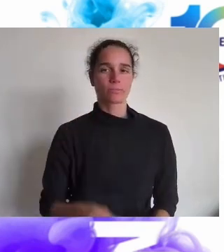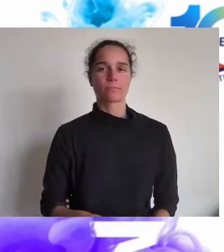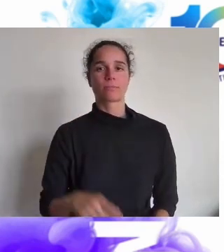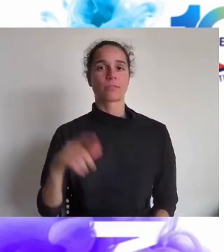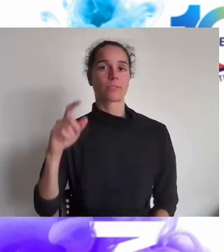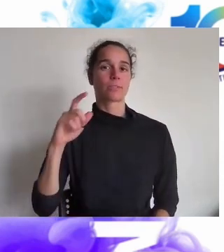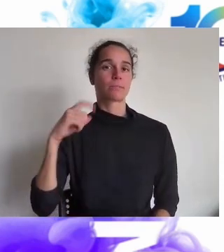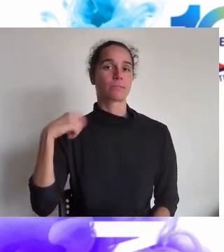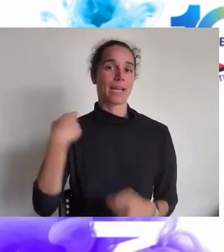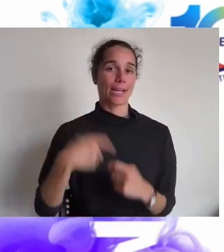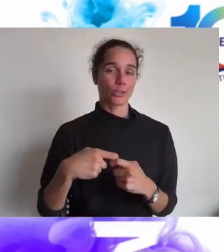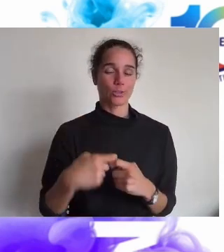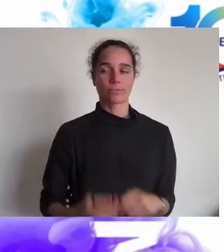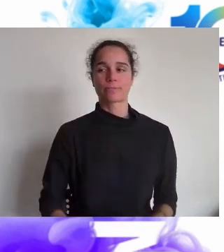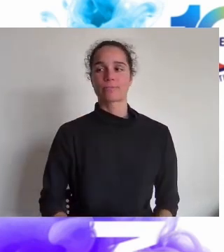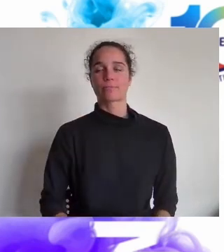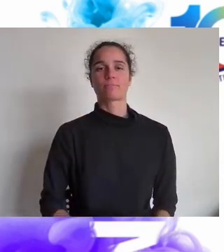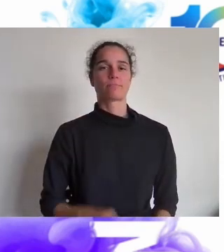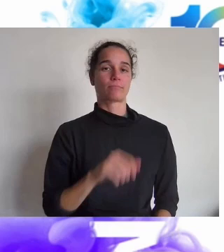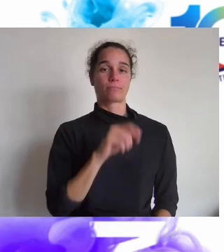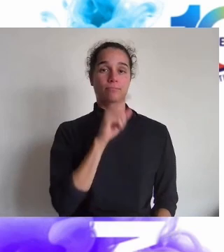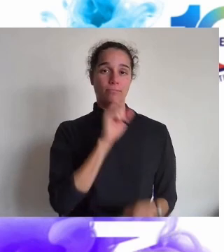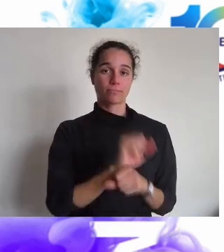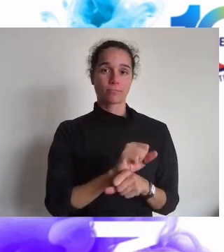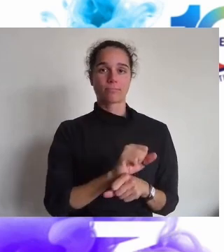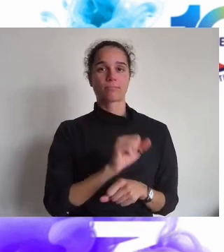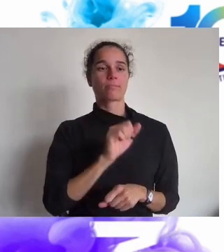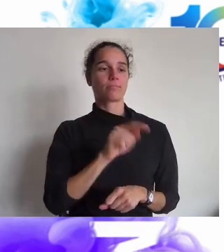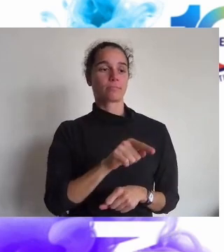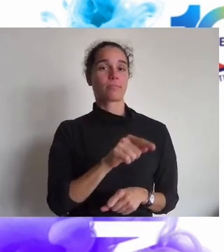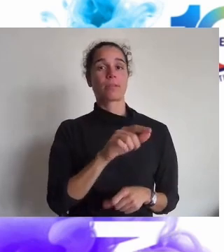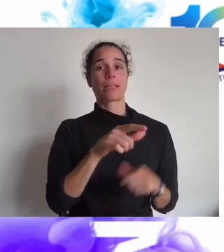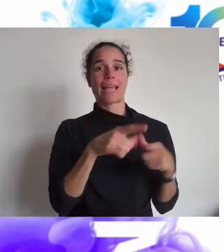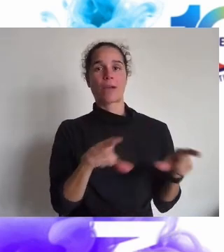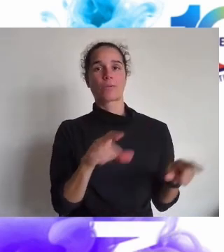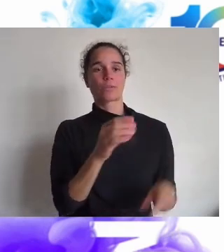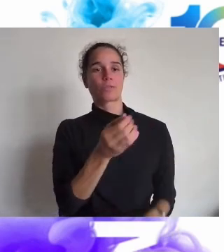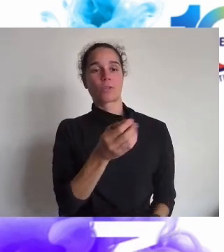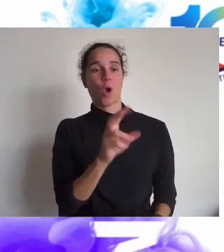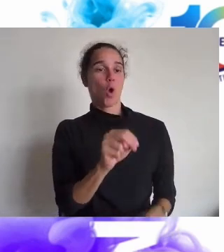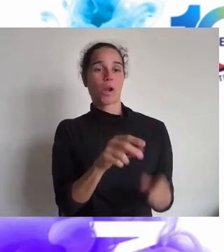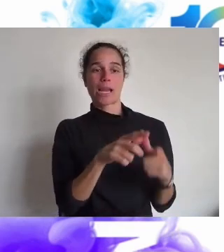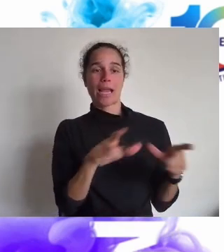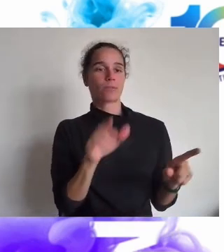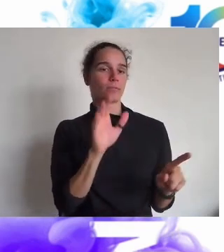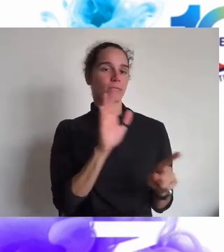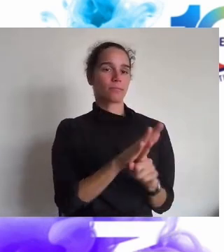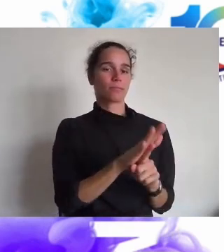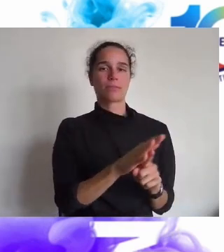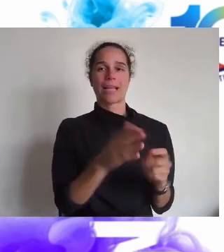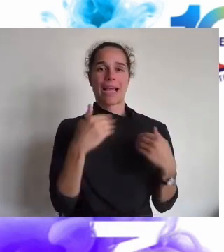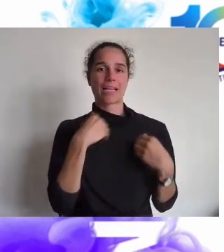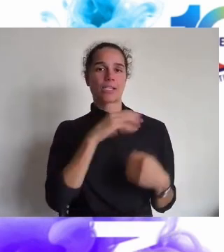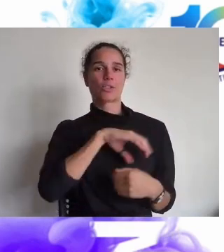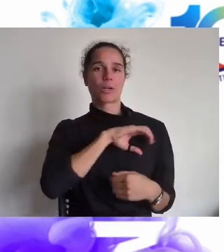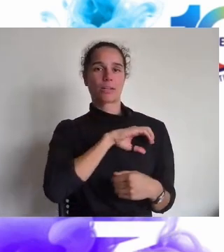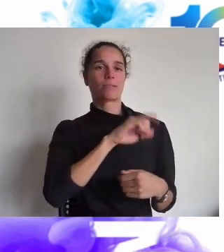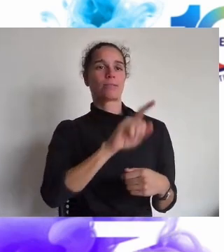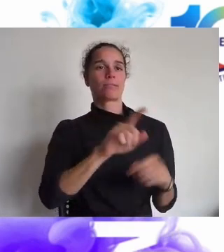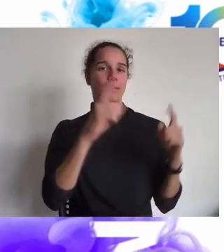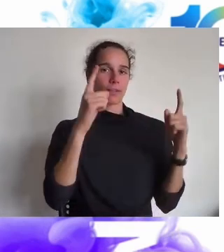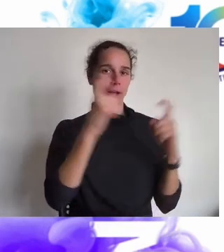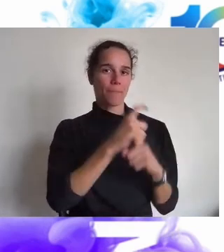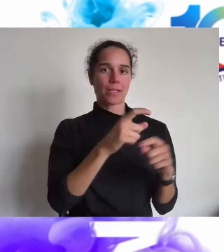of its own. So it has all the characteristics of a language. It is not universal.